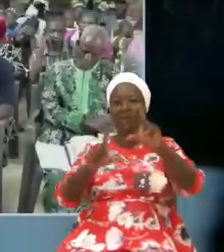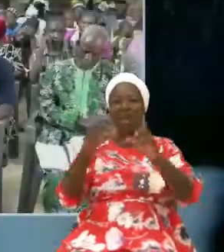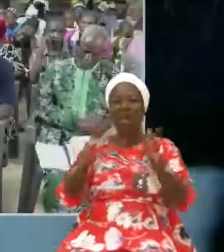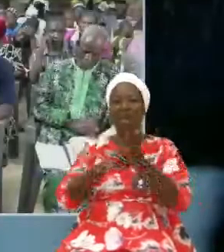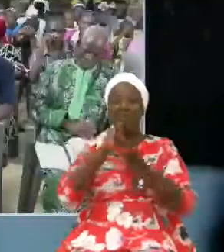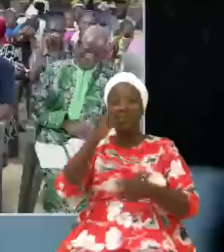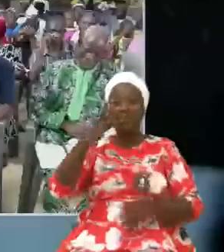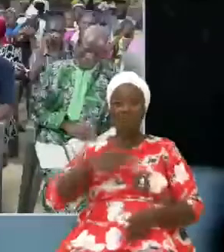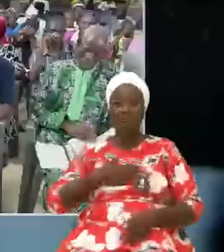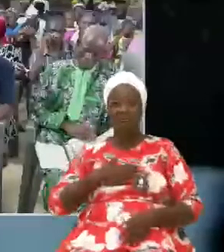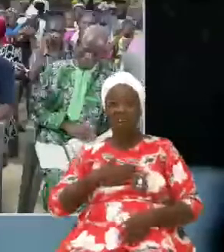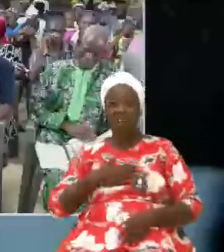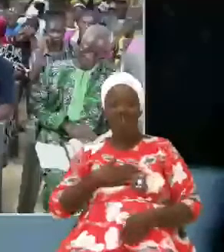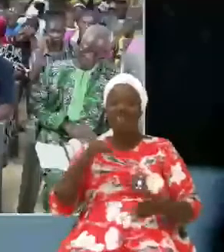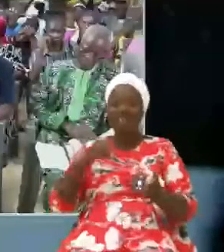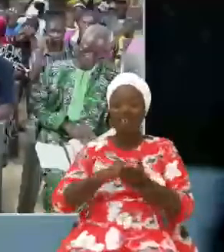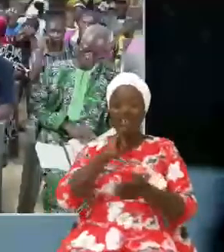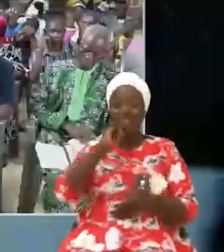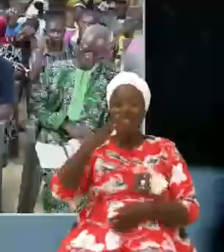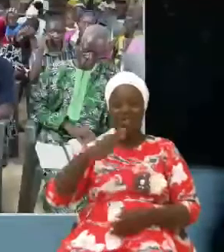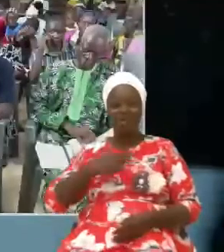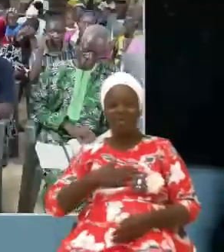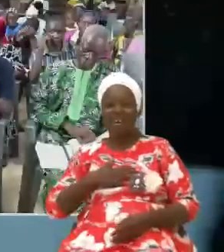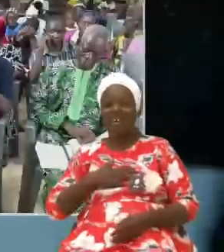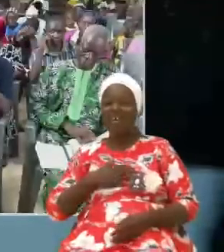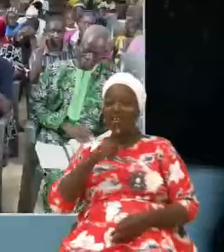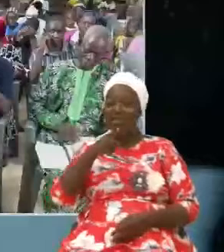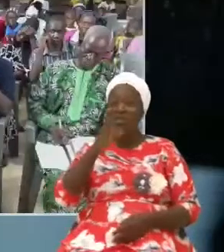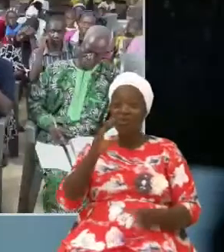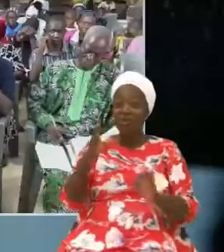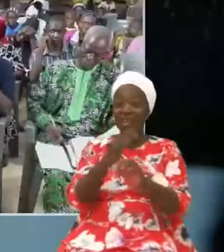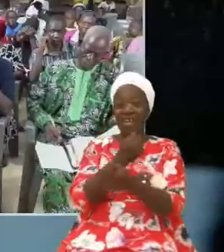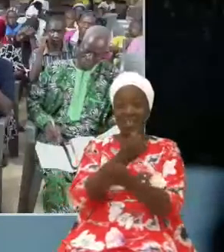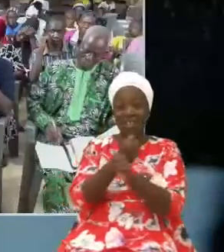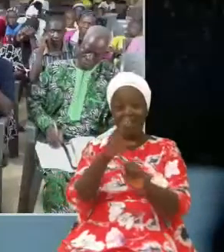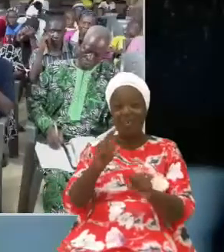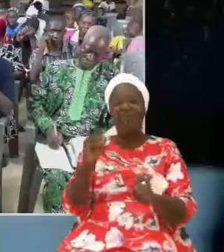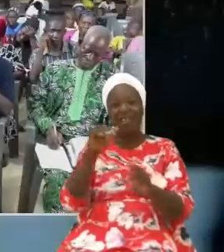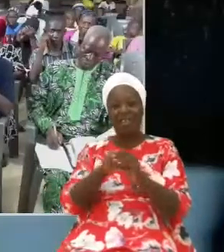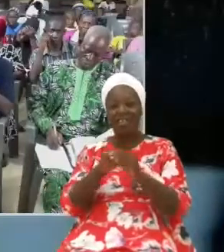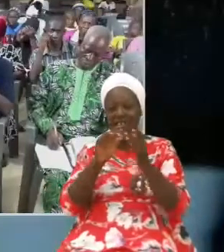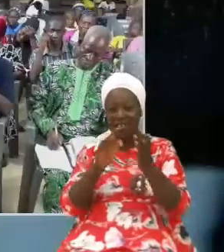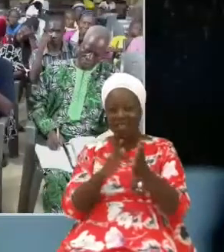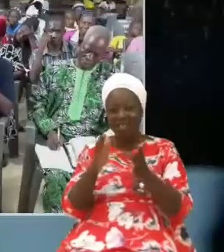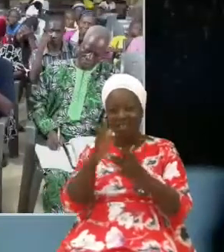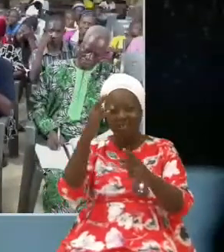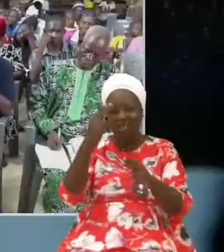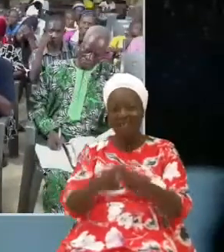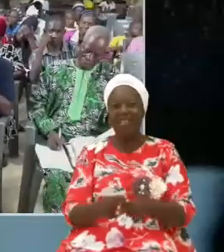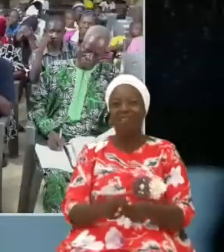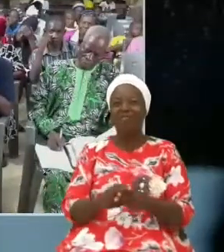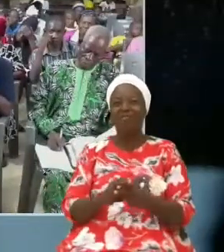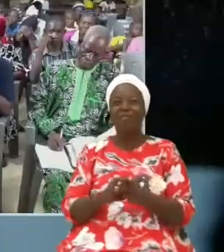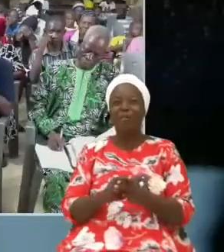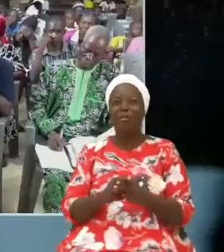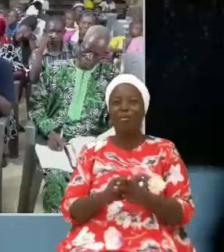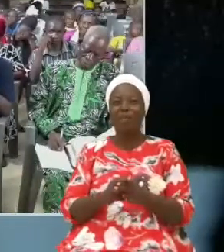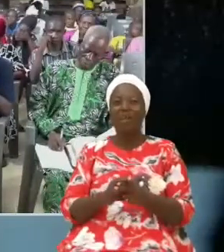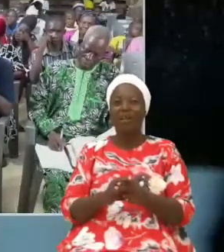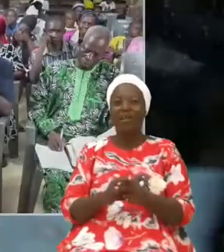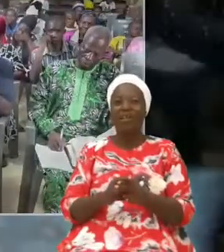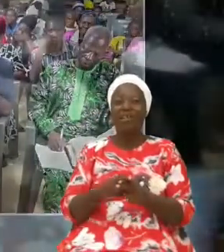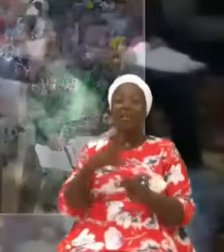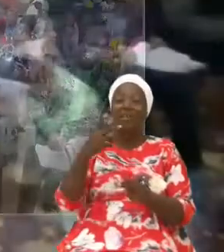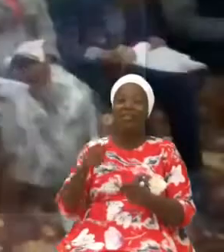yours. It's mine. I said it's mine. You will get saved